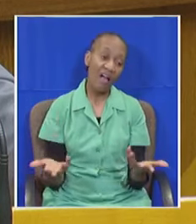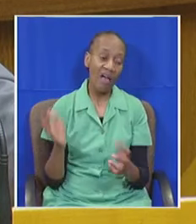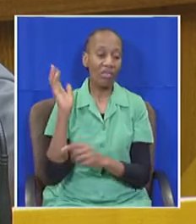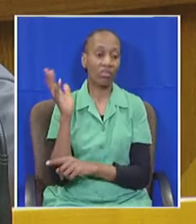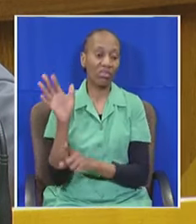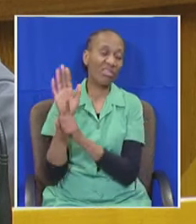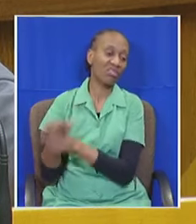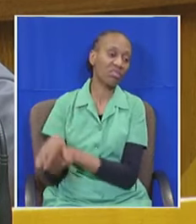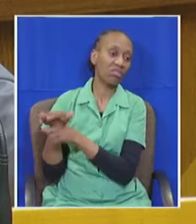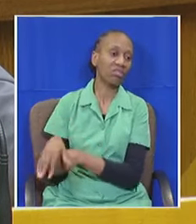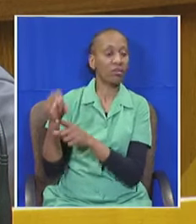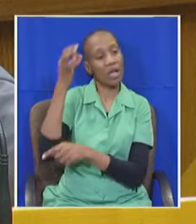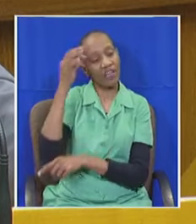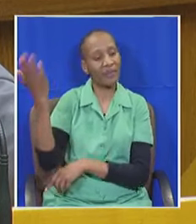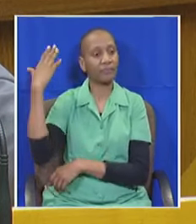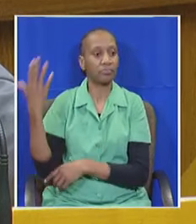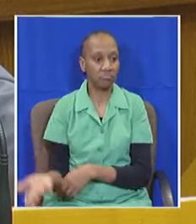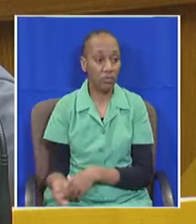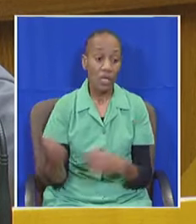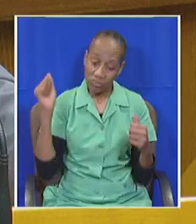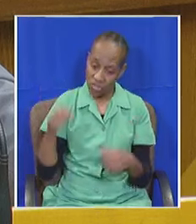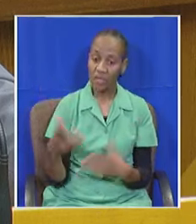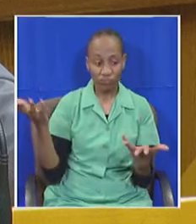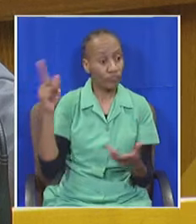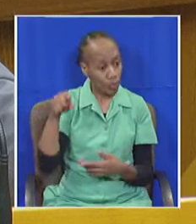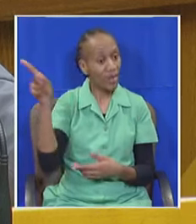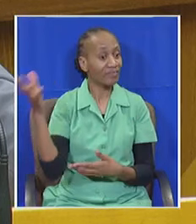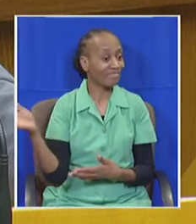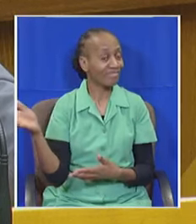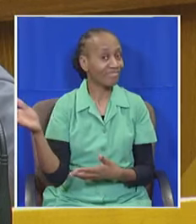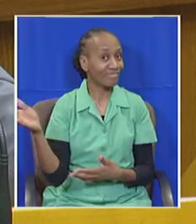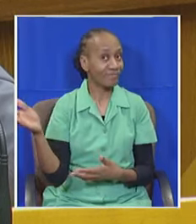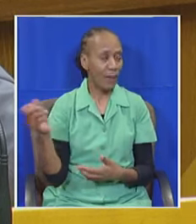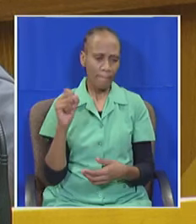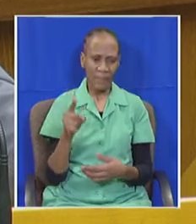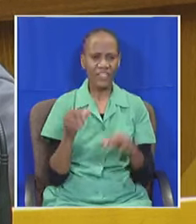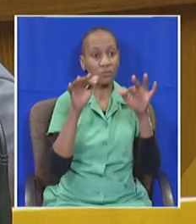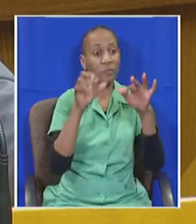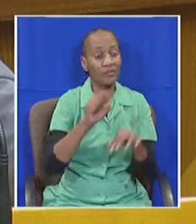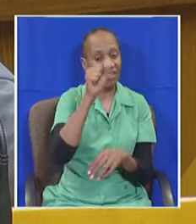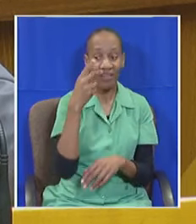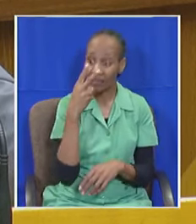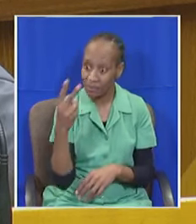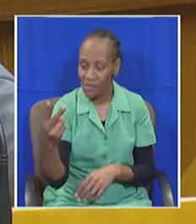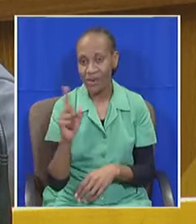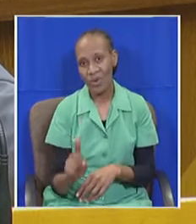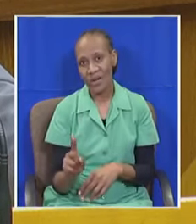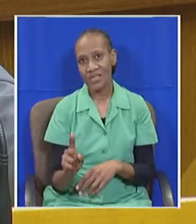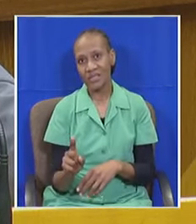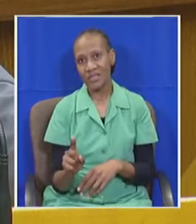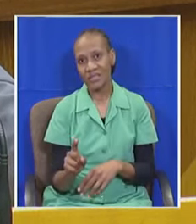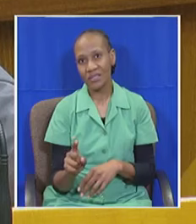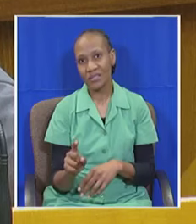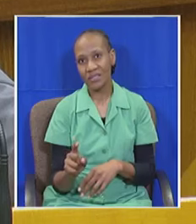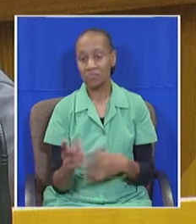apartheid. And they're right. They're quite right. But what South Africans have come to learn, that though and